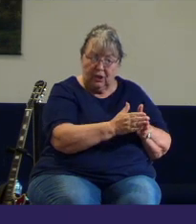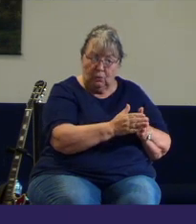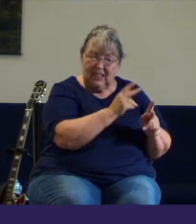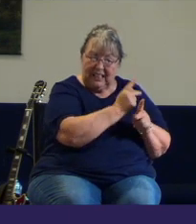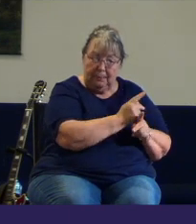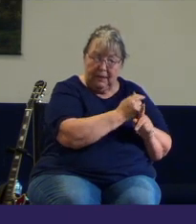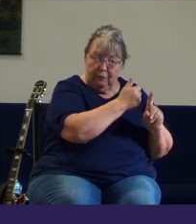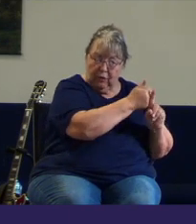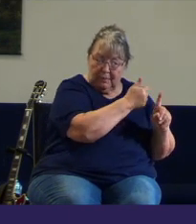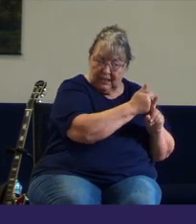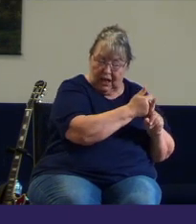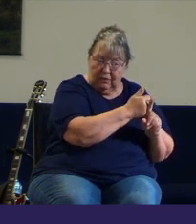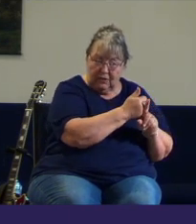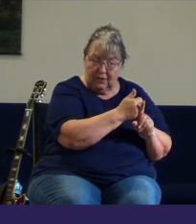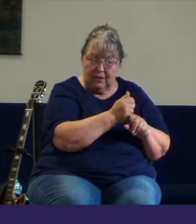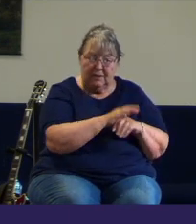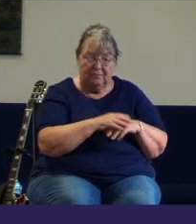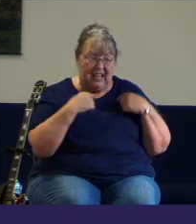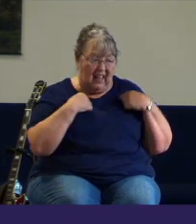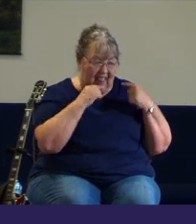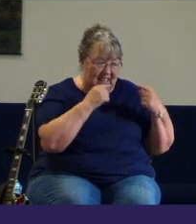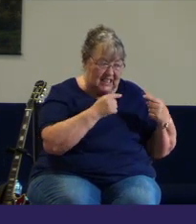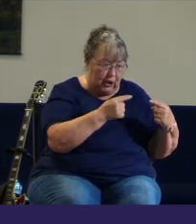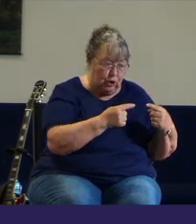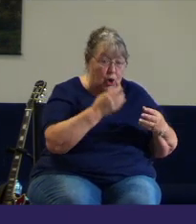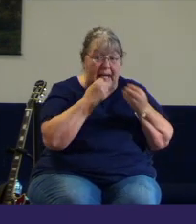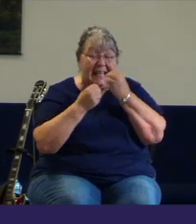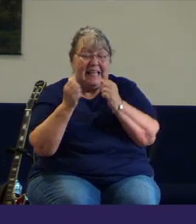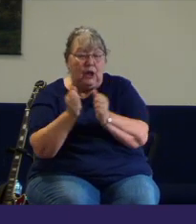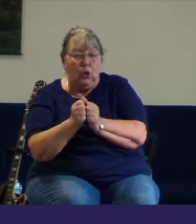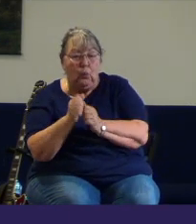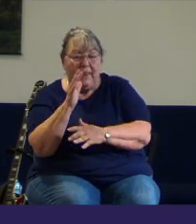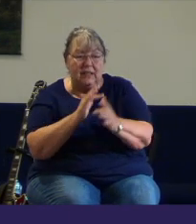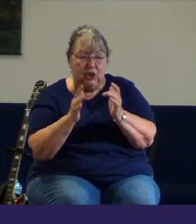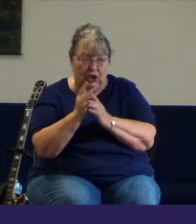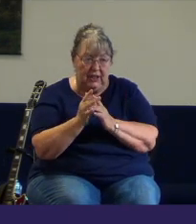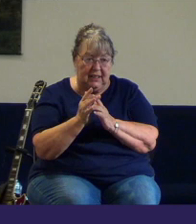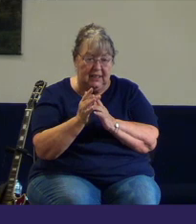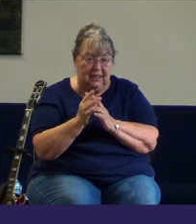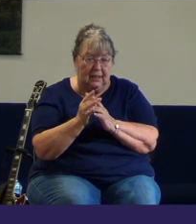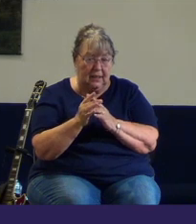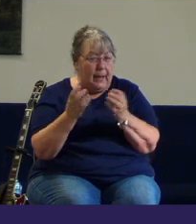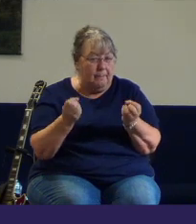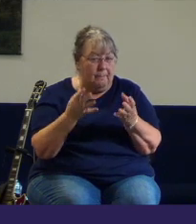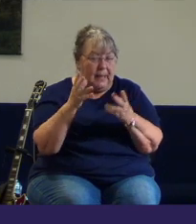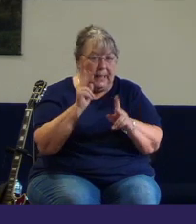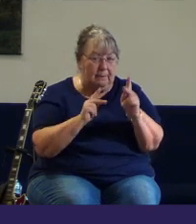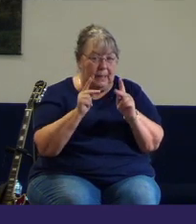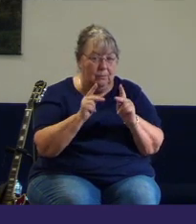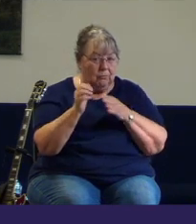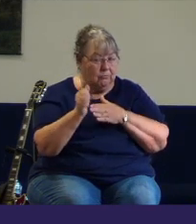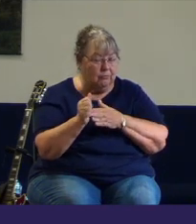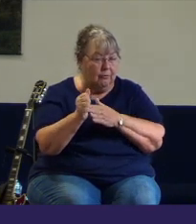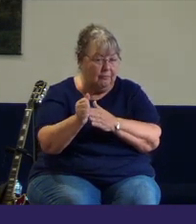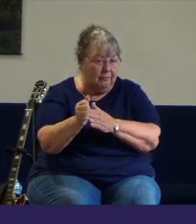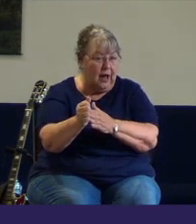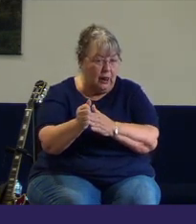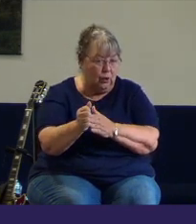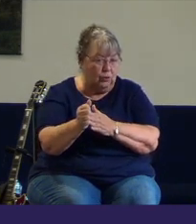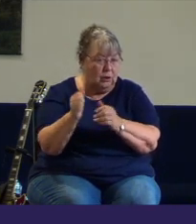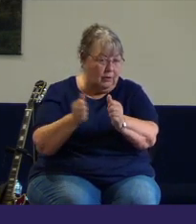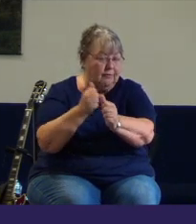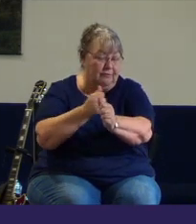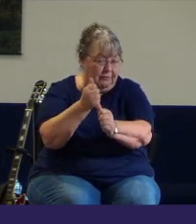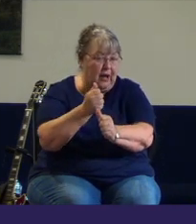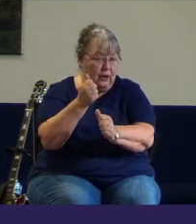many tax collectors and sinners were eating with him and his disciples, for there were many who followed Jesus. And then